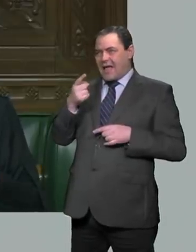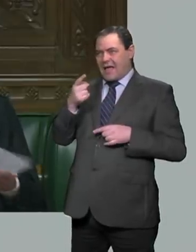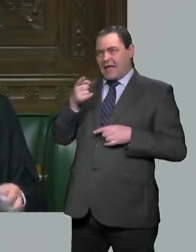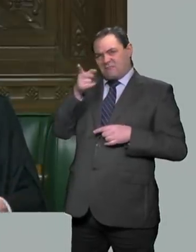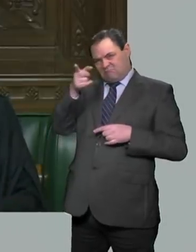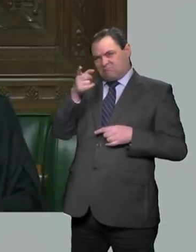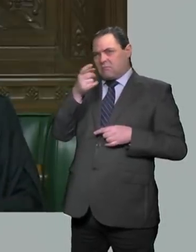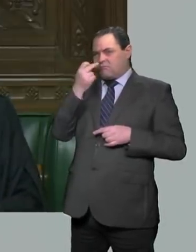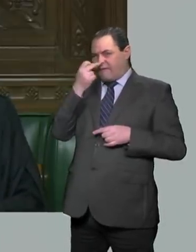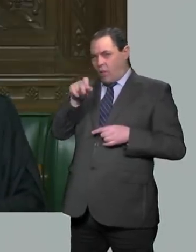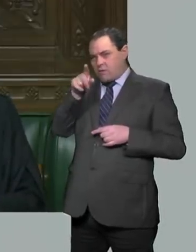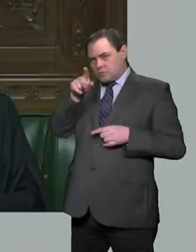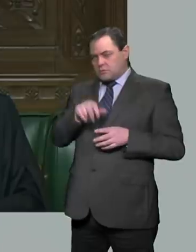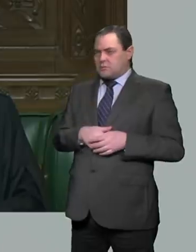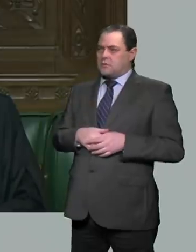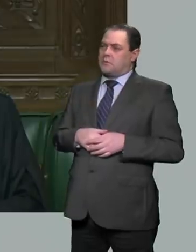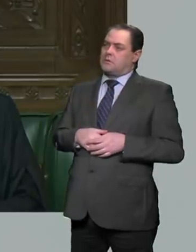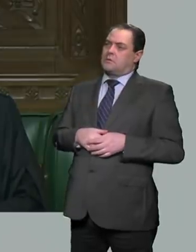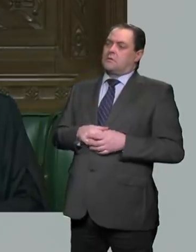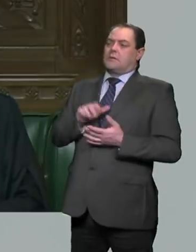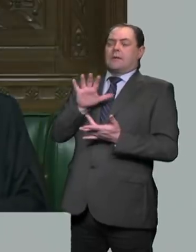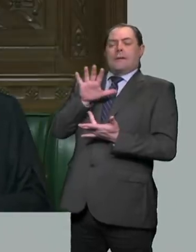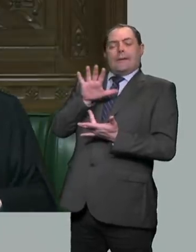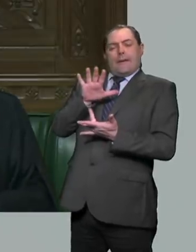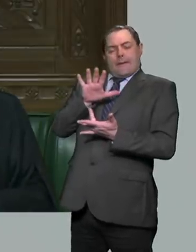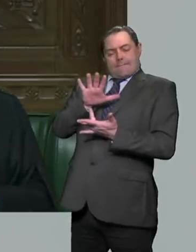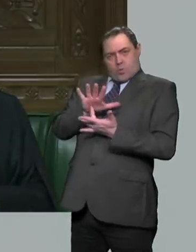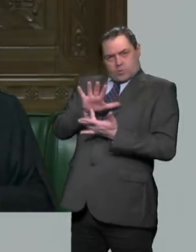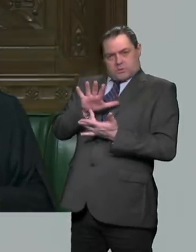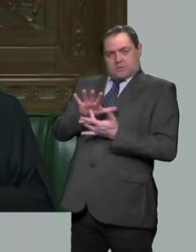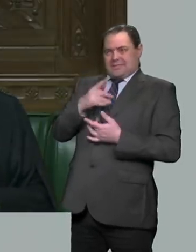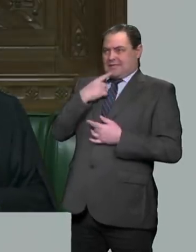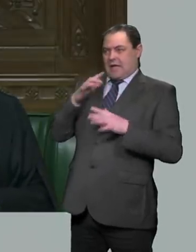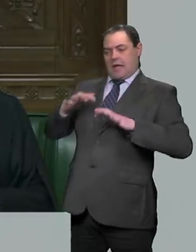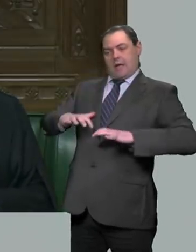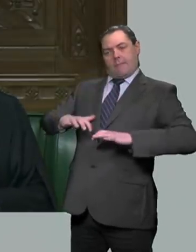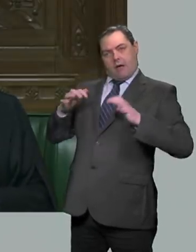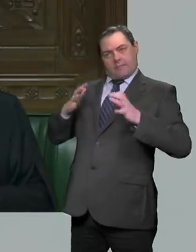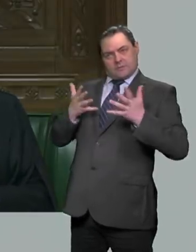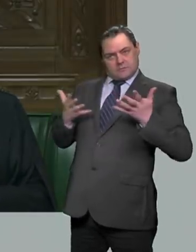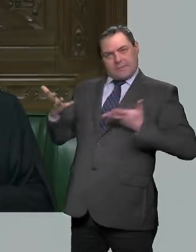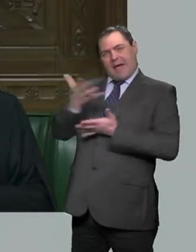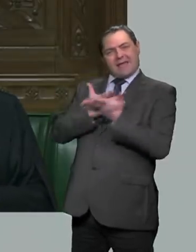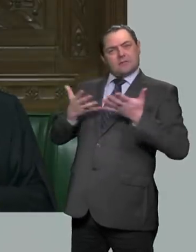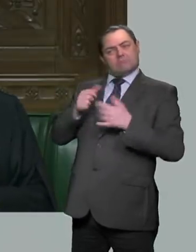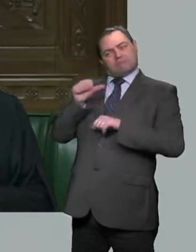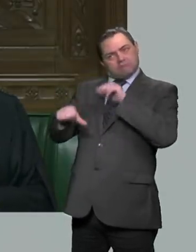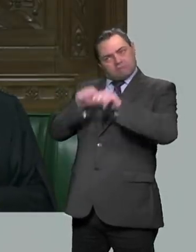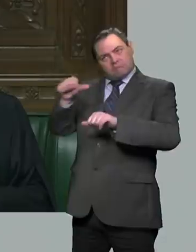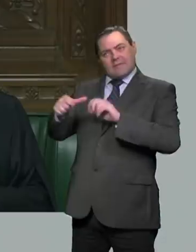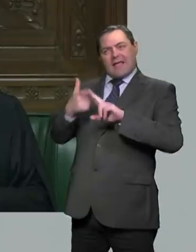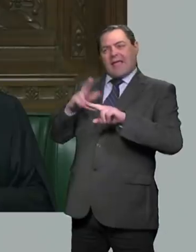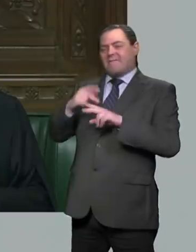deliberate falsehoods. It is important to stress context. Similar words said in